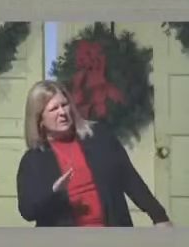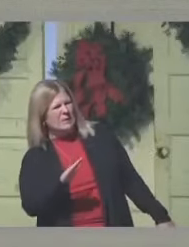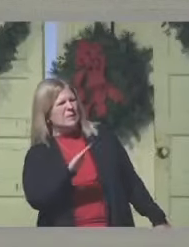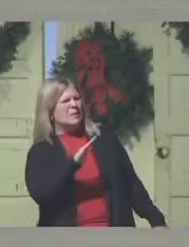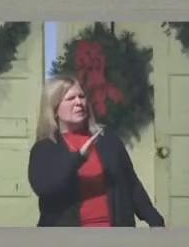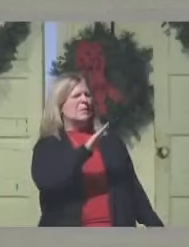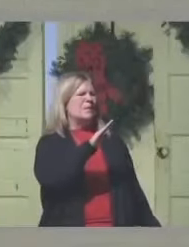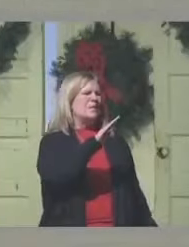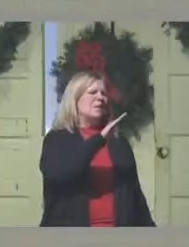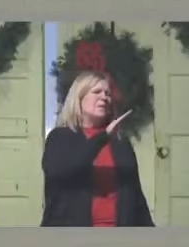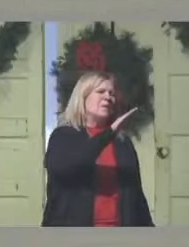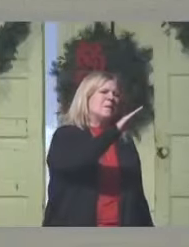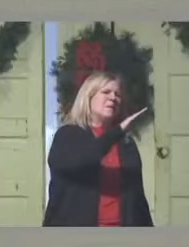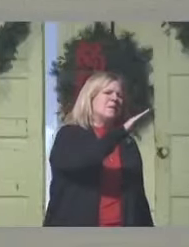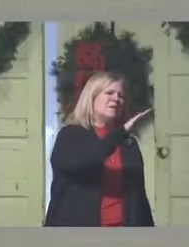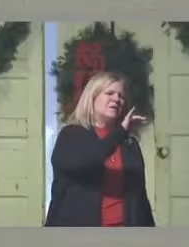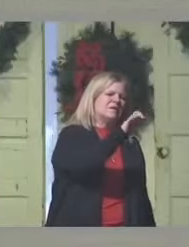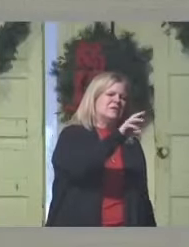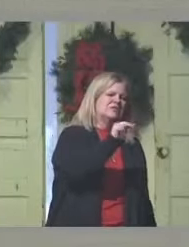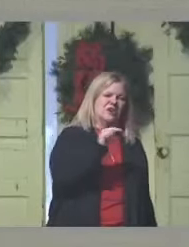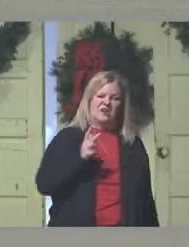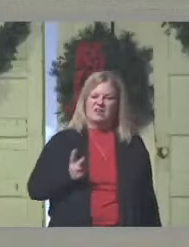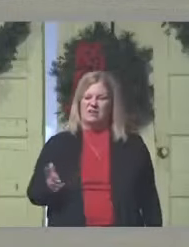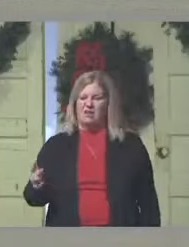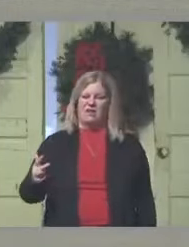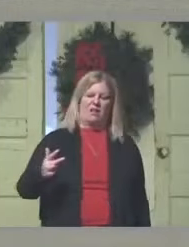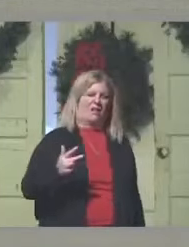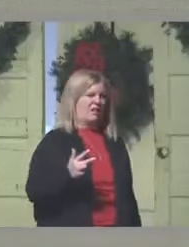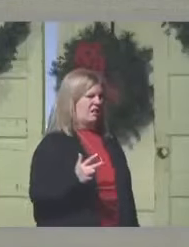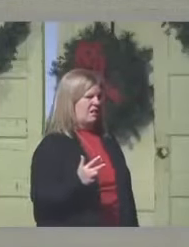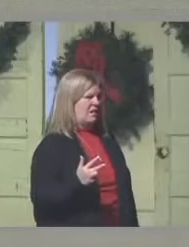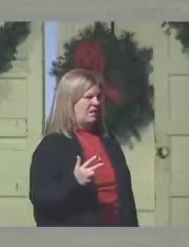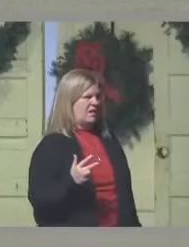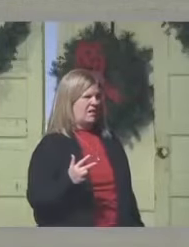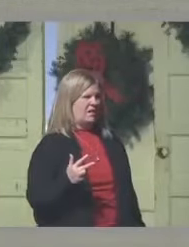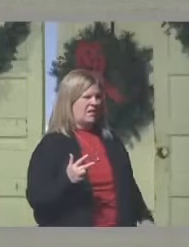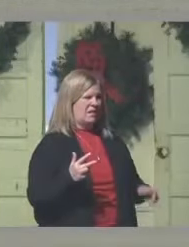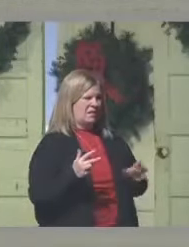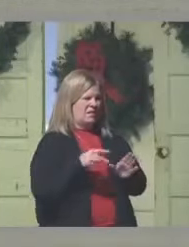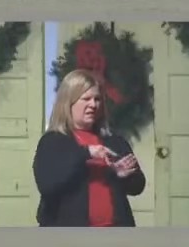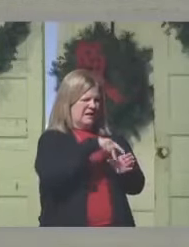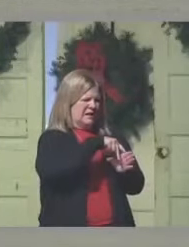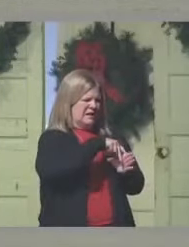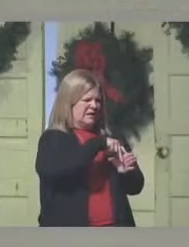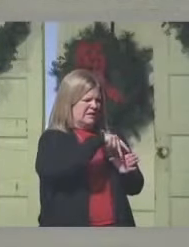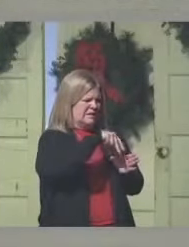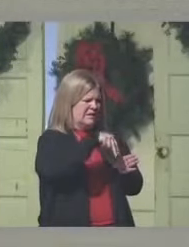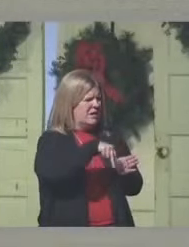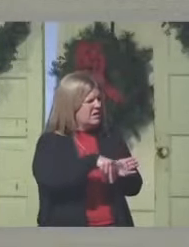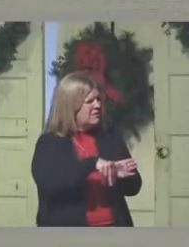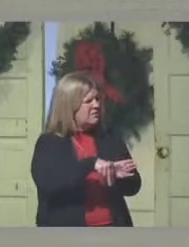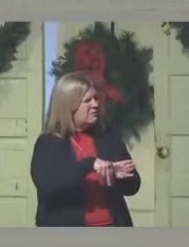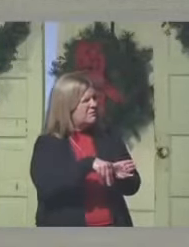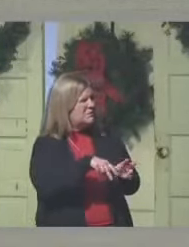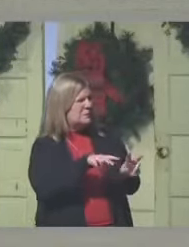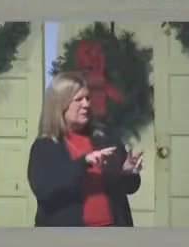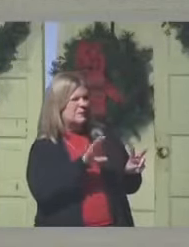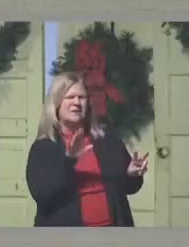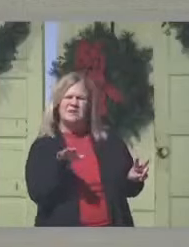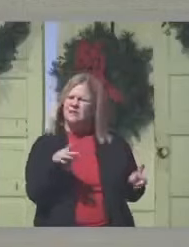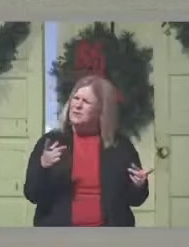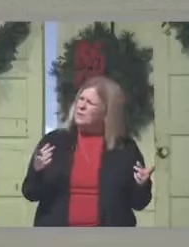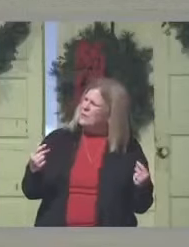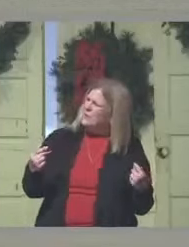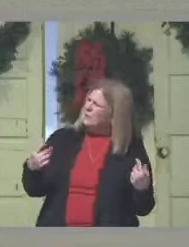hill. John turned the corner. He stood there, got off his bike and stood there. And I said, "John, what are